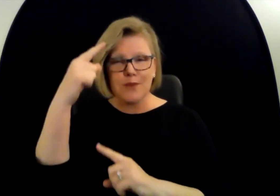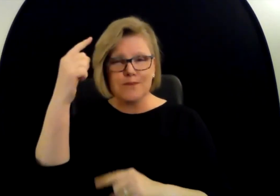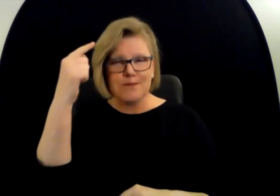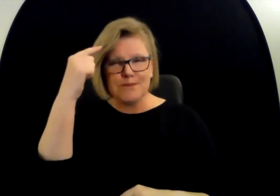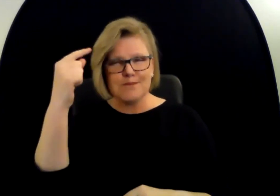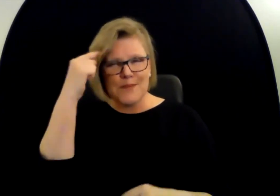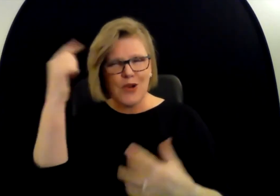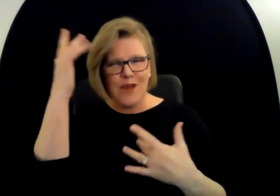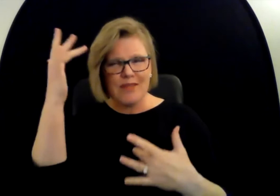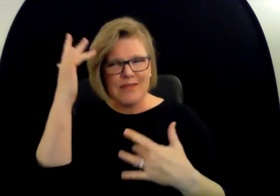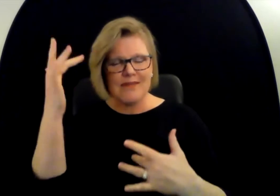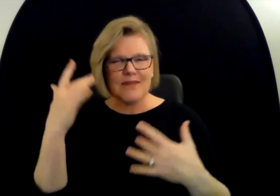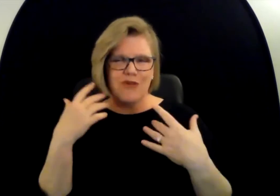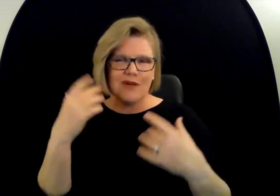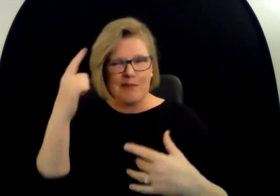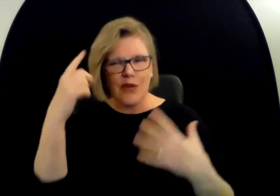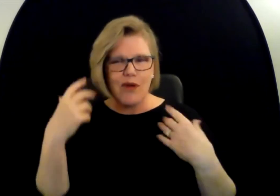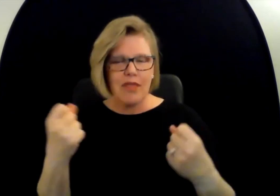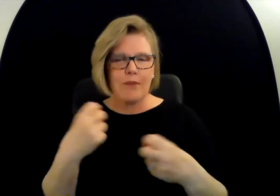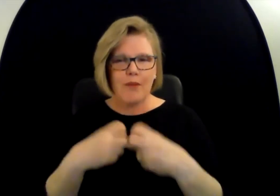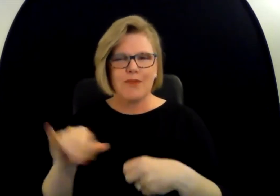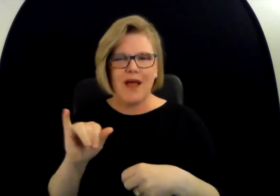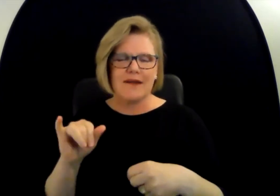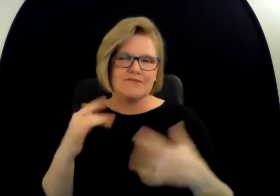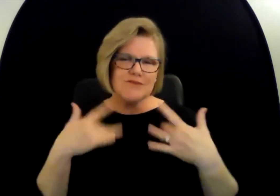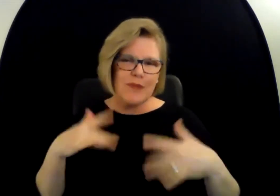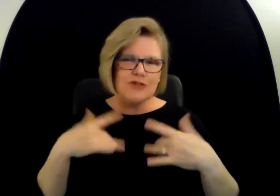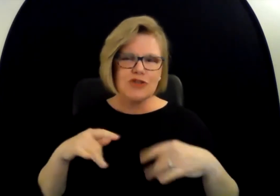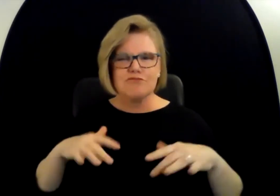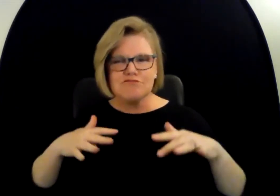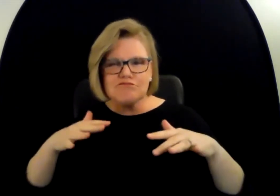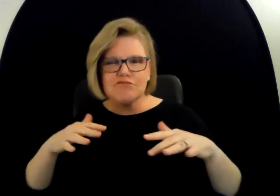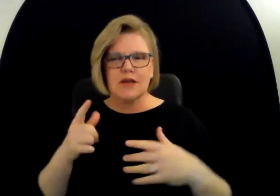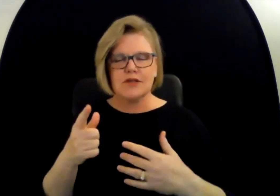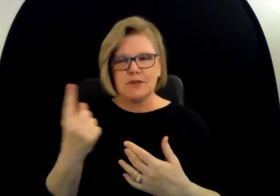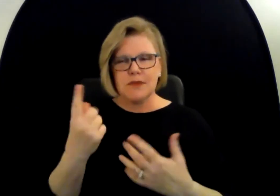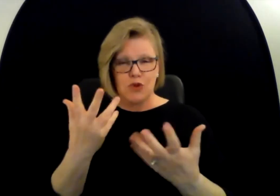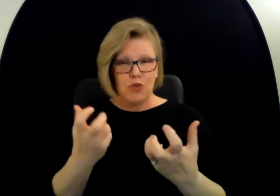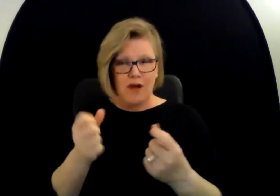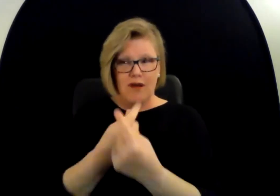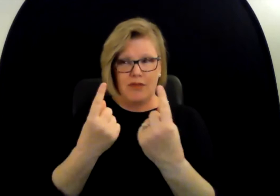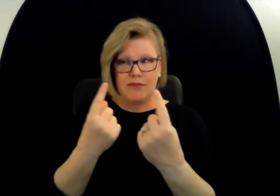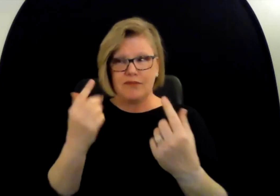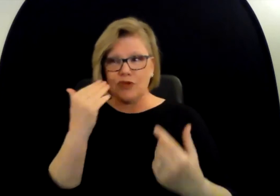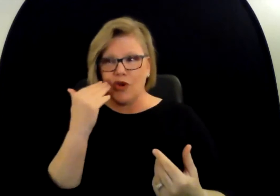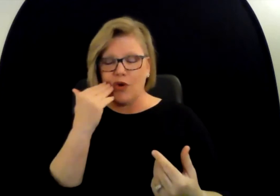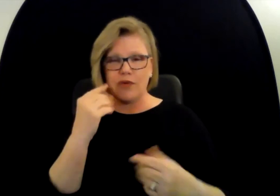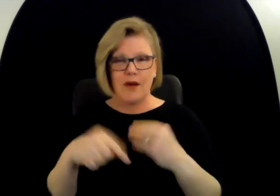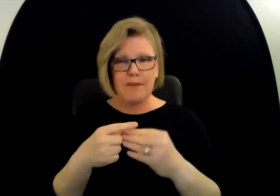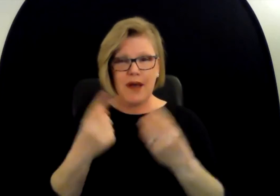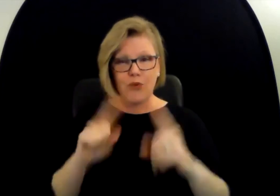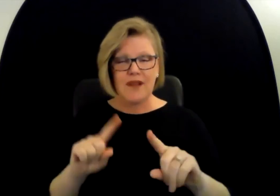illnesses, like Erin mentioned, anxiety or depression. Are there things that you want individuals to be aware of when pursuing treatment,